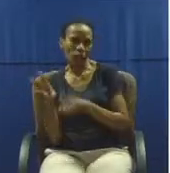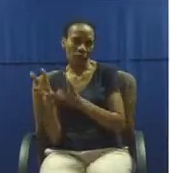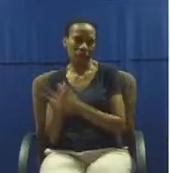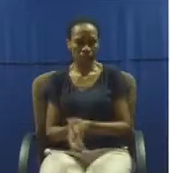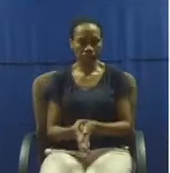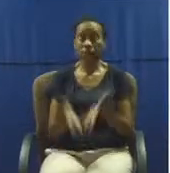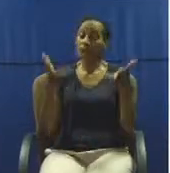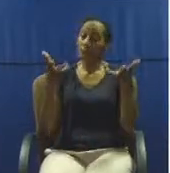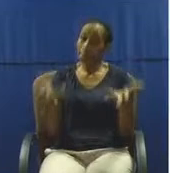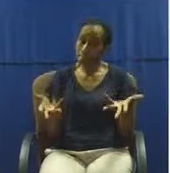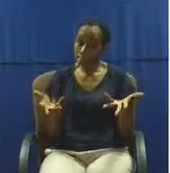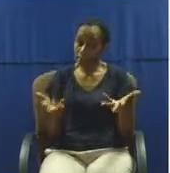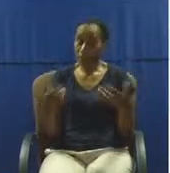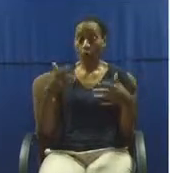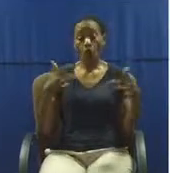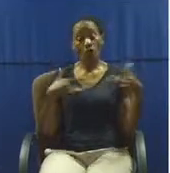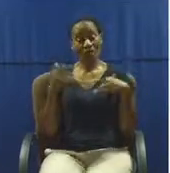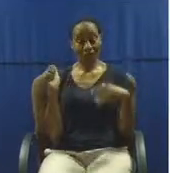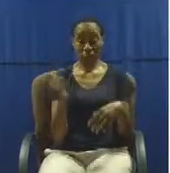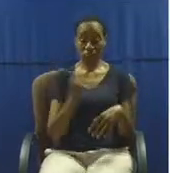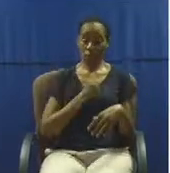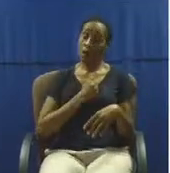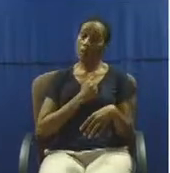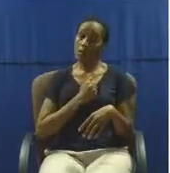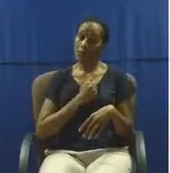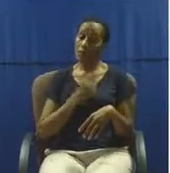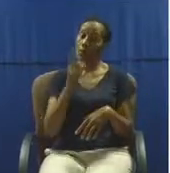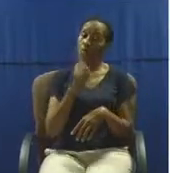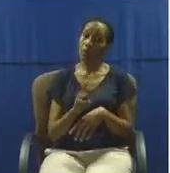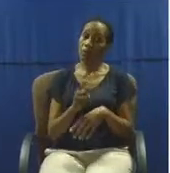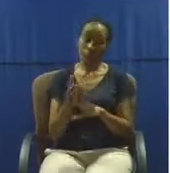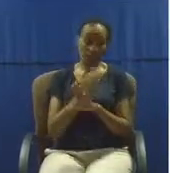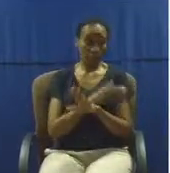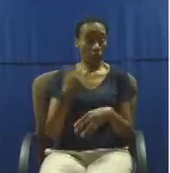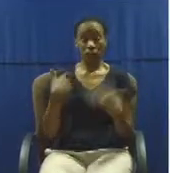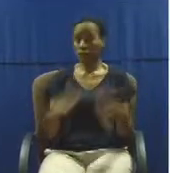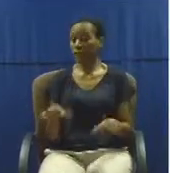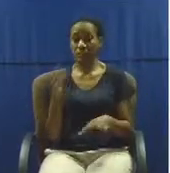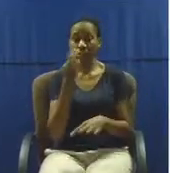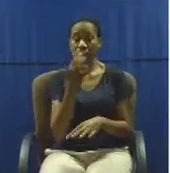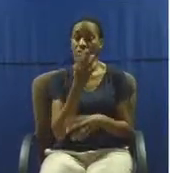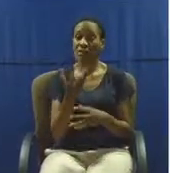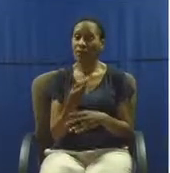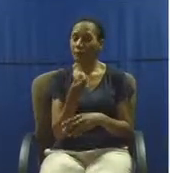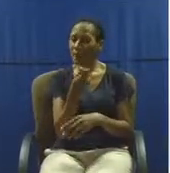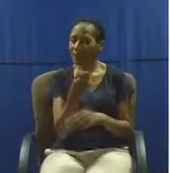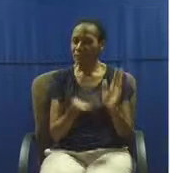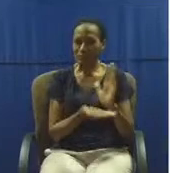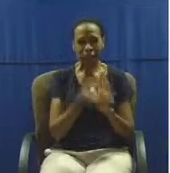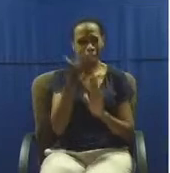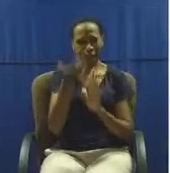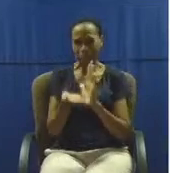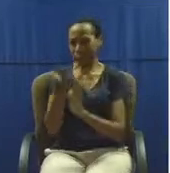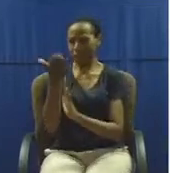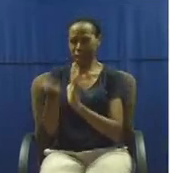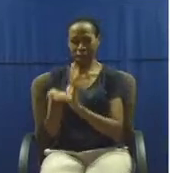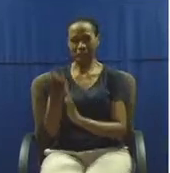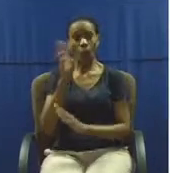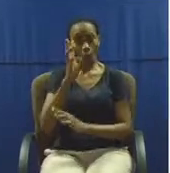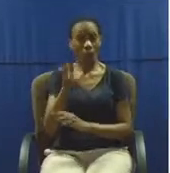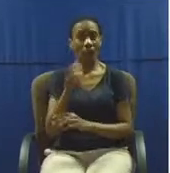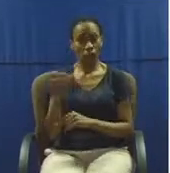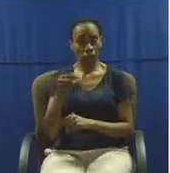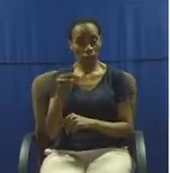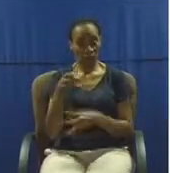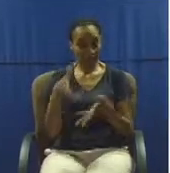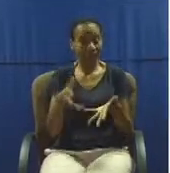said that, our concern, obviously, as stated earlier, is the rising prices that are going to impact negatively on